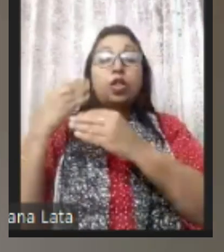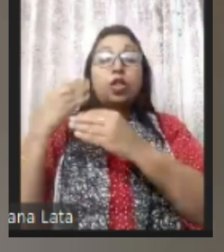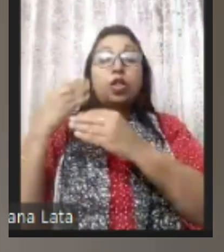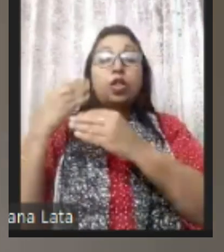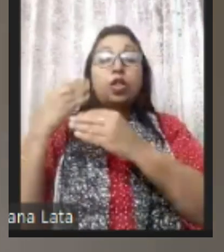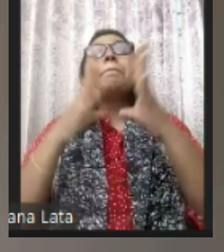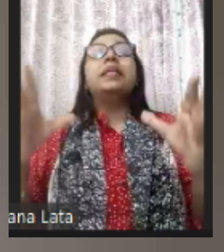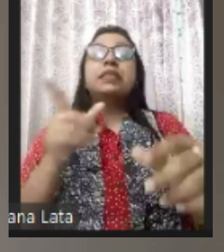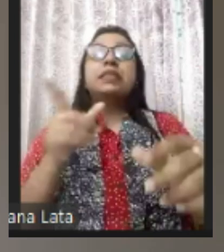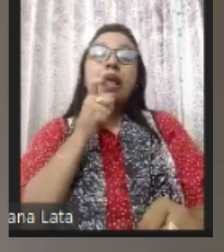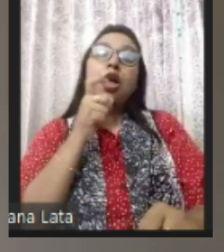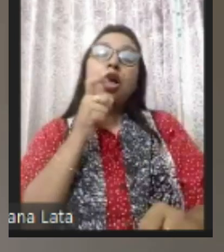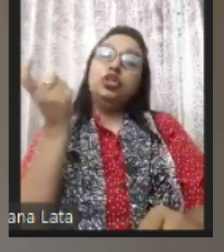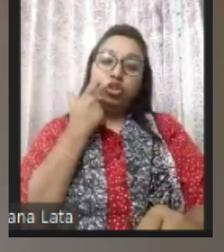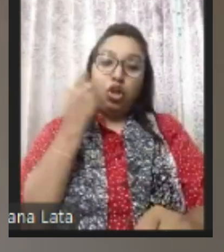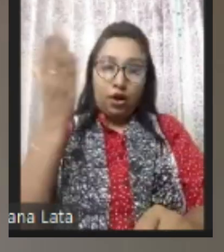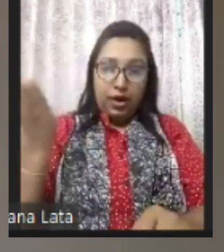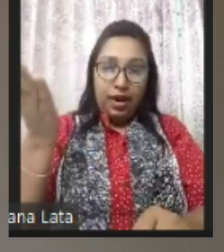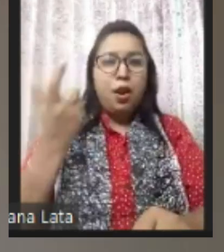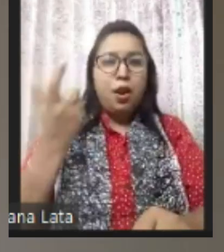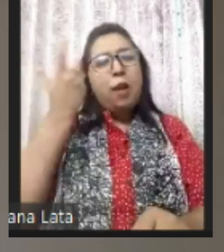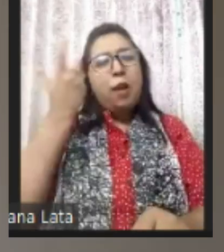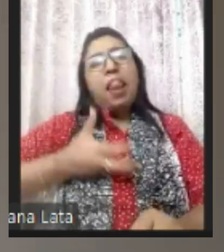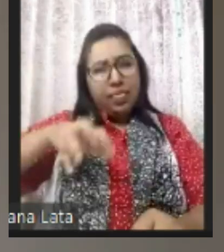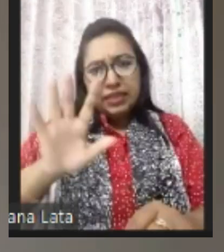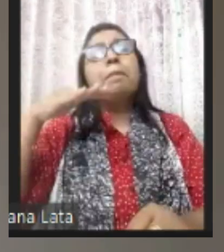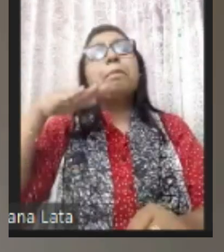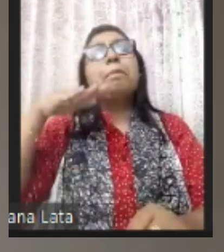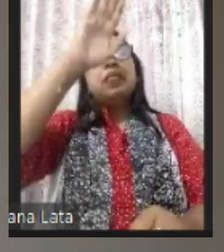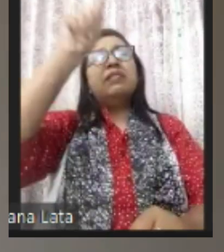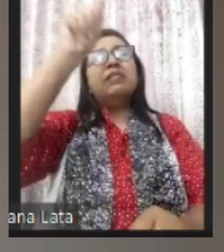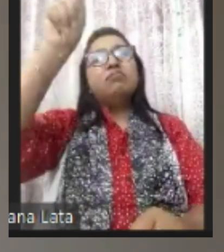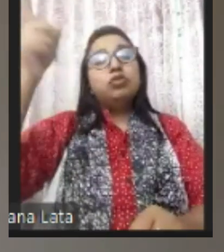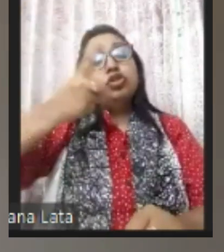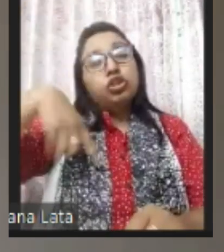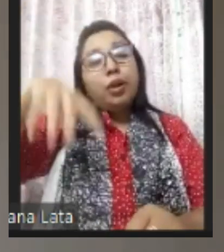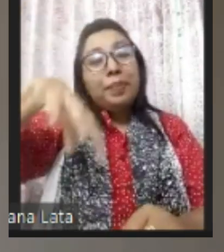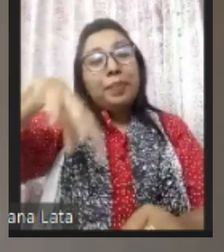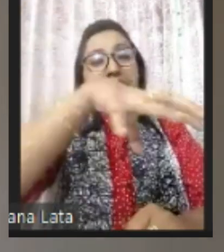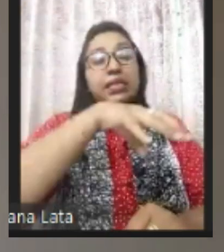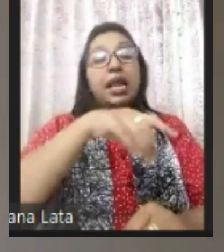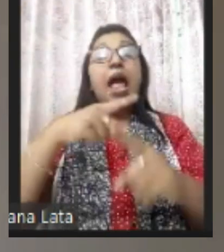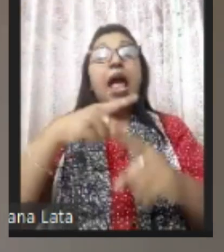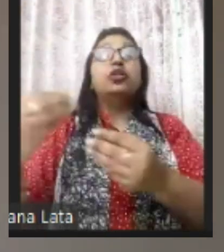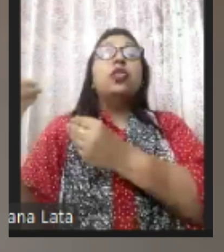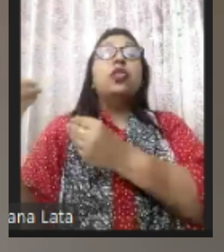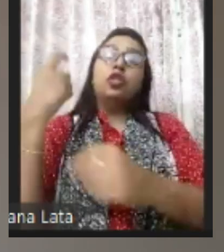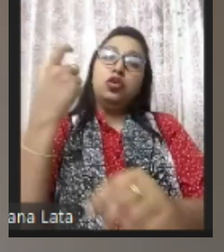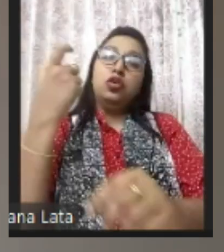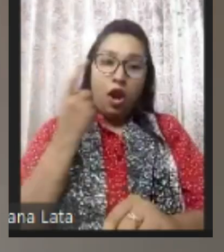any country, really, and therefore can influence the marketplace to produce more accessible